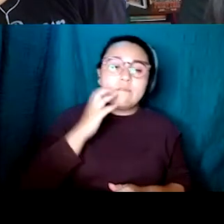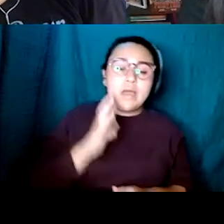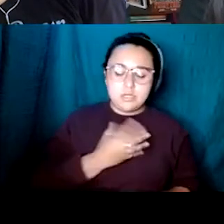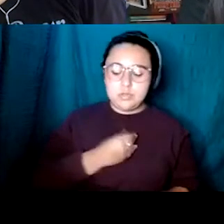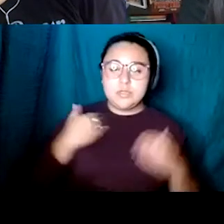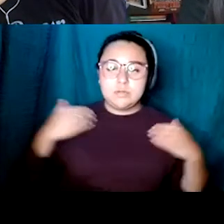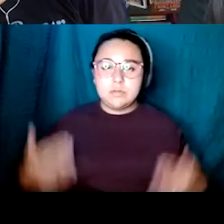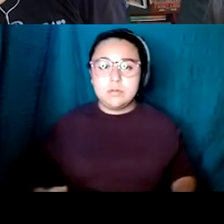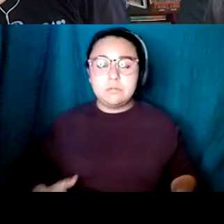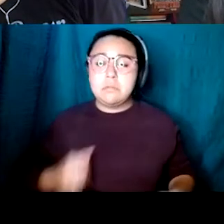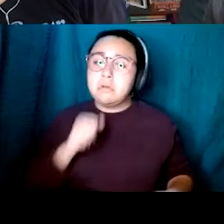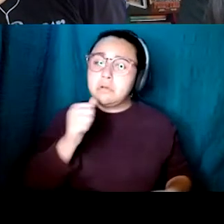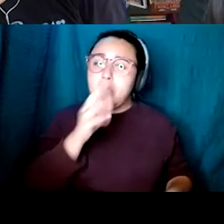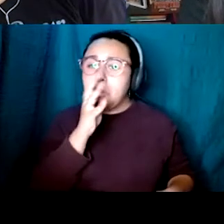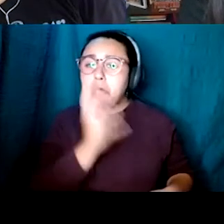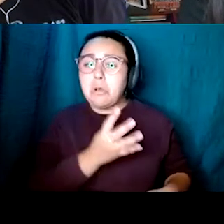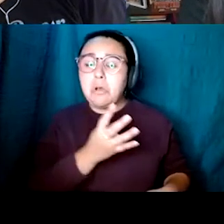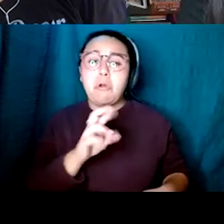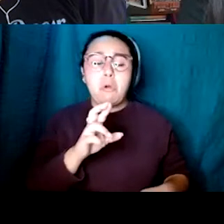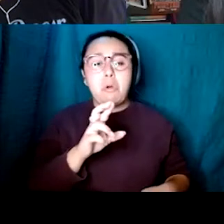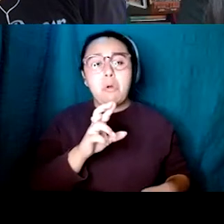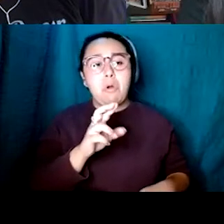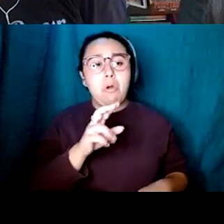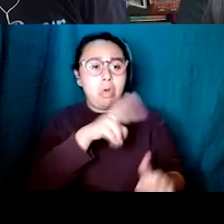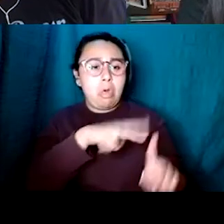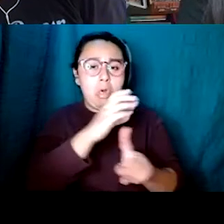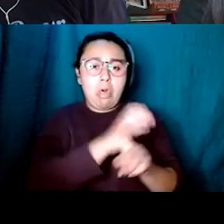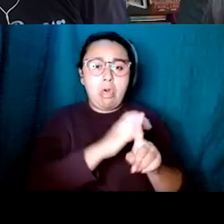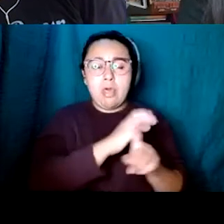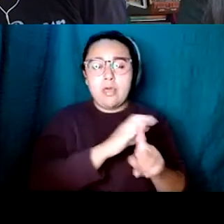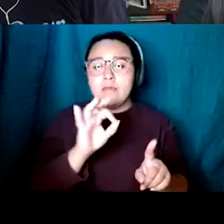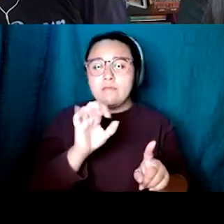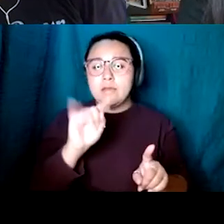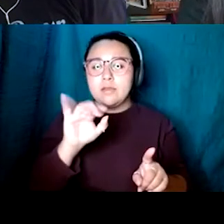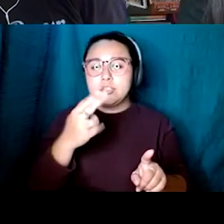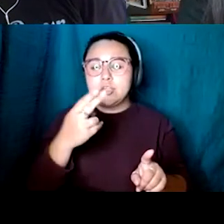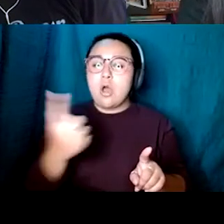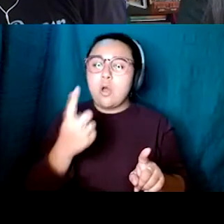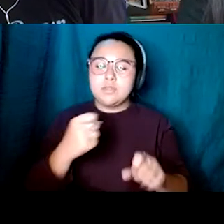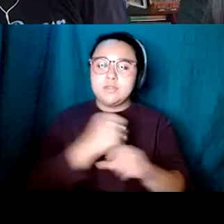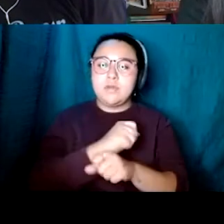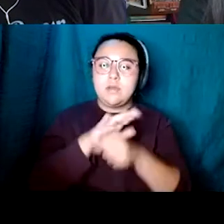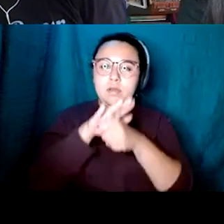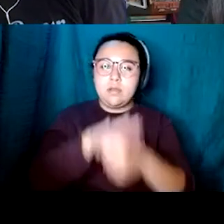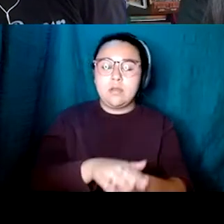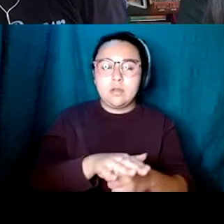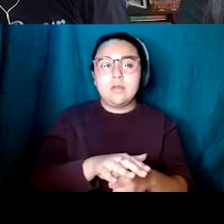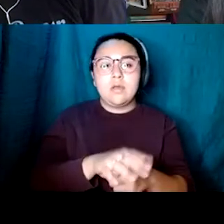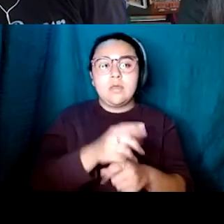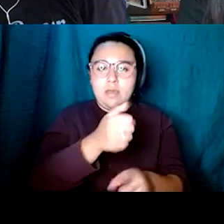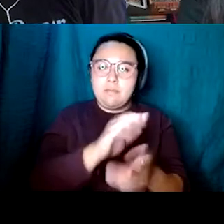when not being ignored or fetishized, have always fought oppression. They've served as